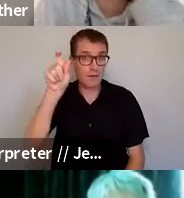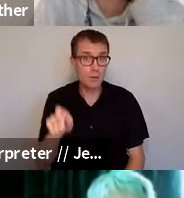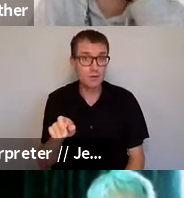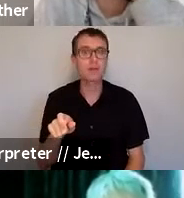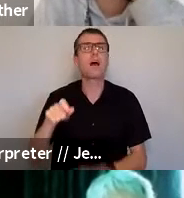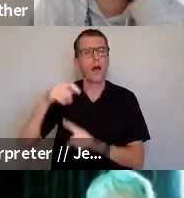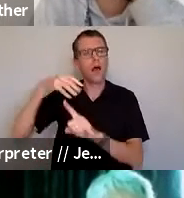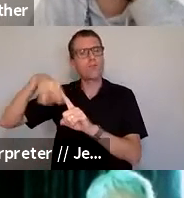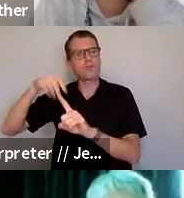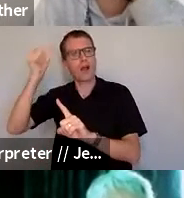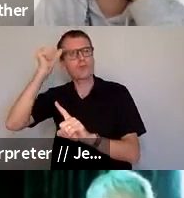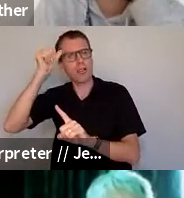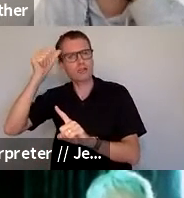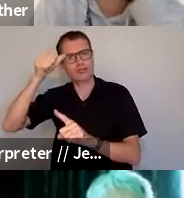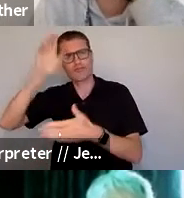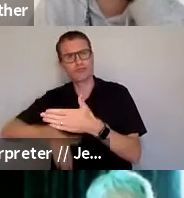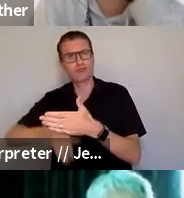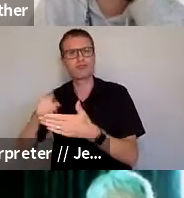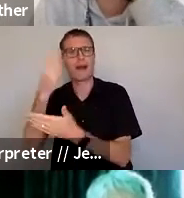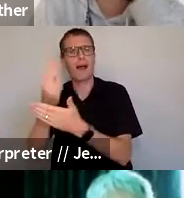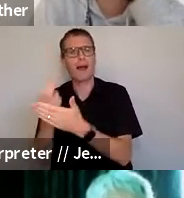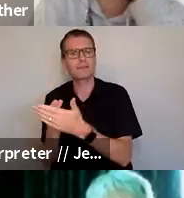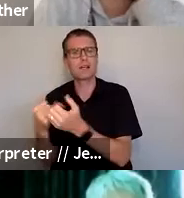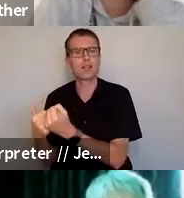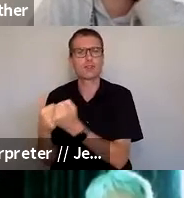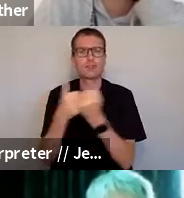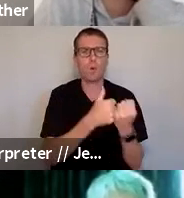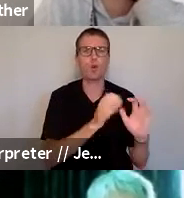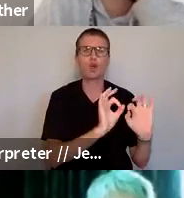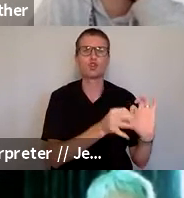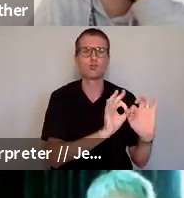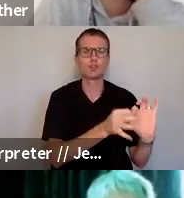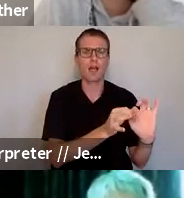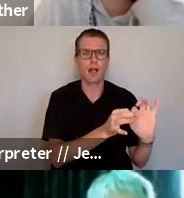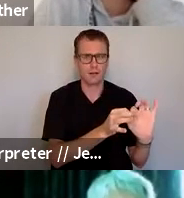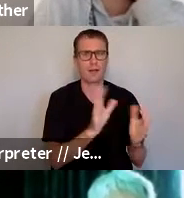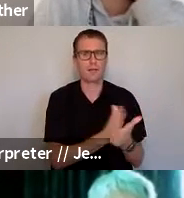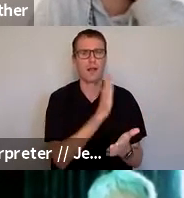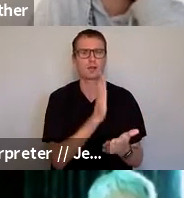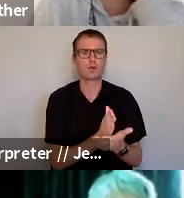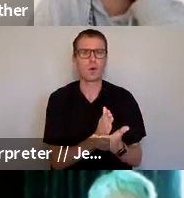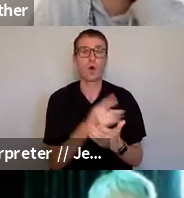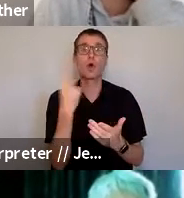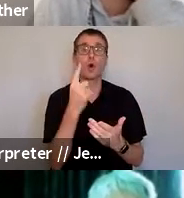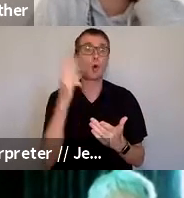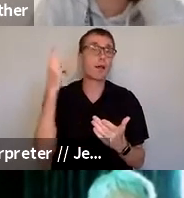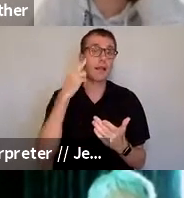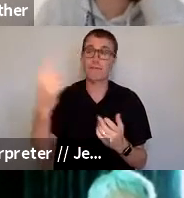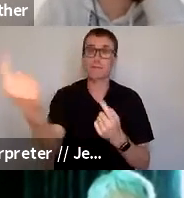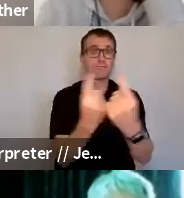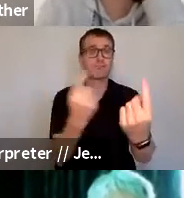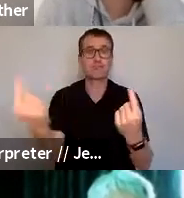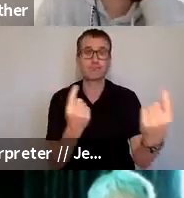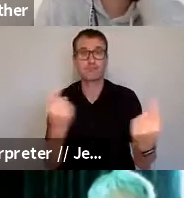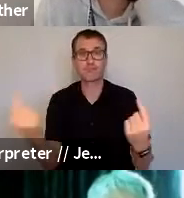the arts to support us interpreters to make sure that all who come to any of the accessible shows and events